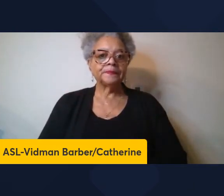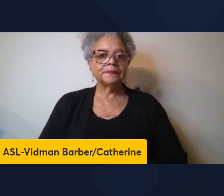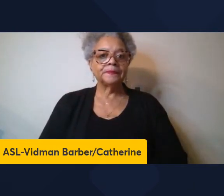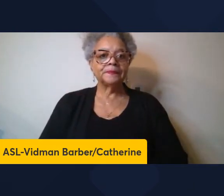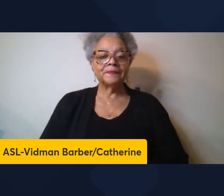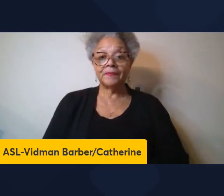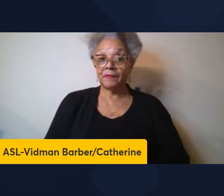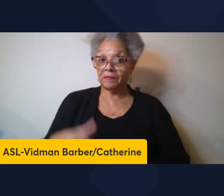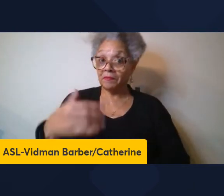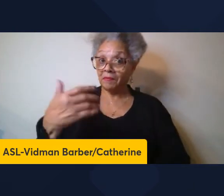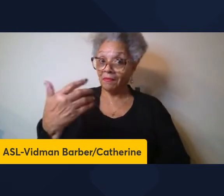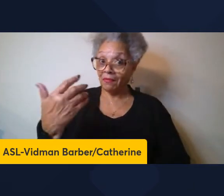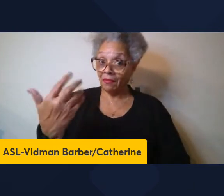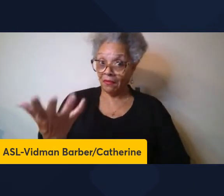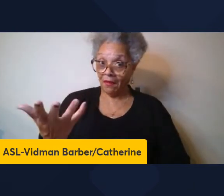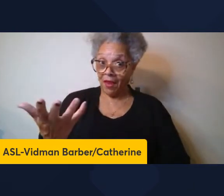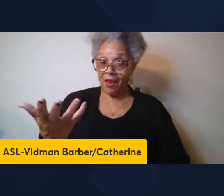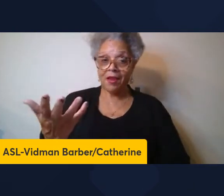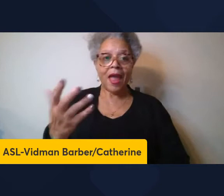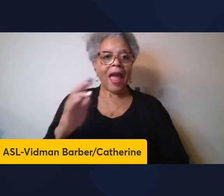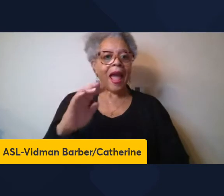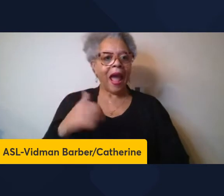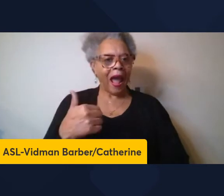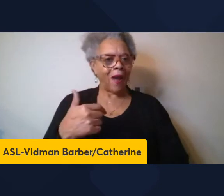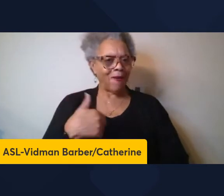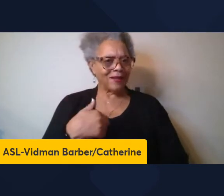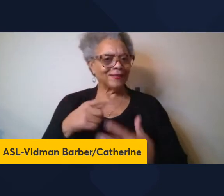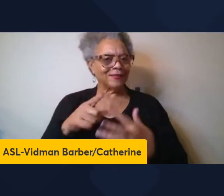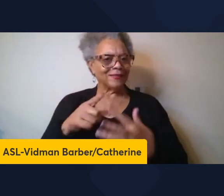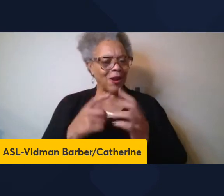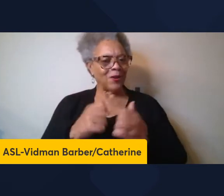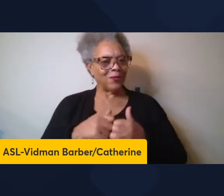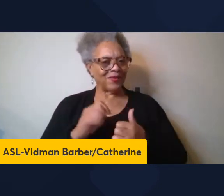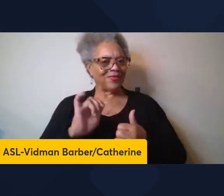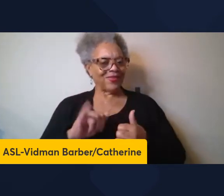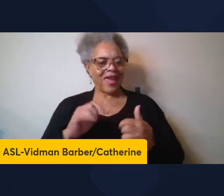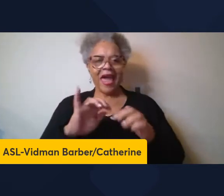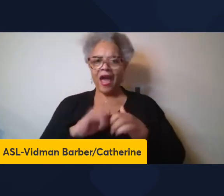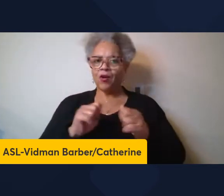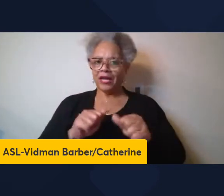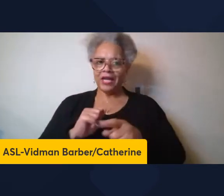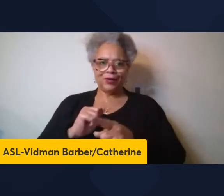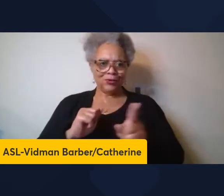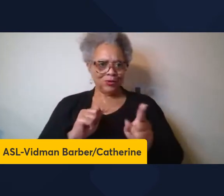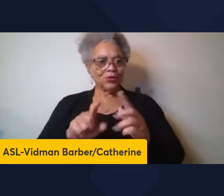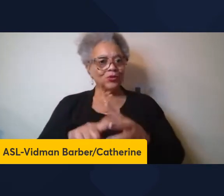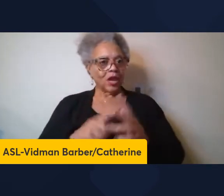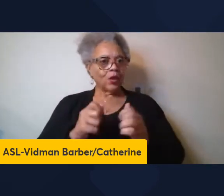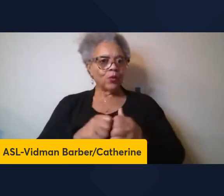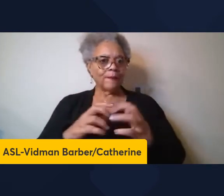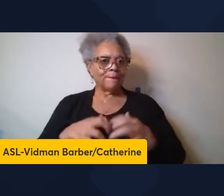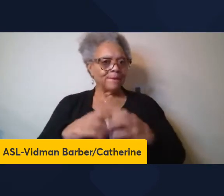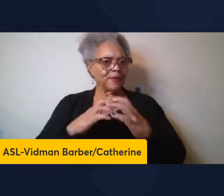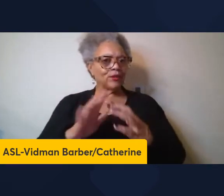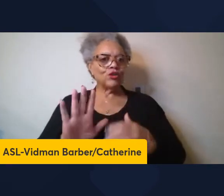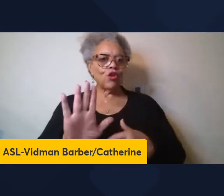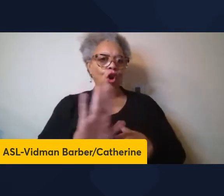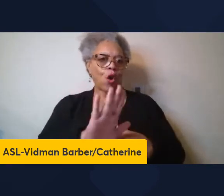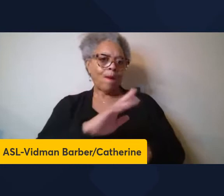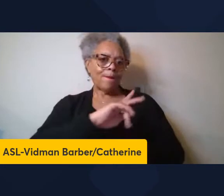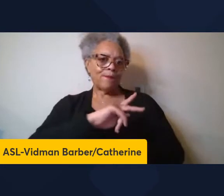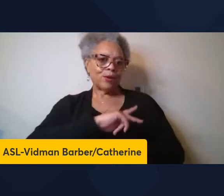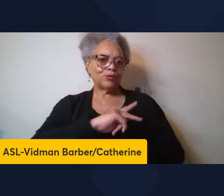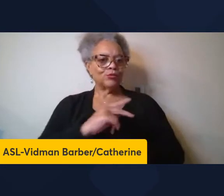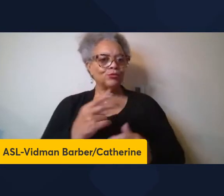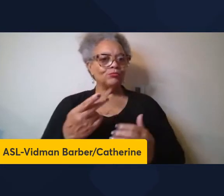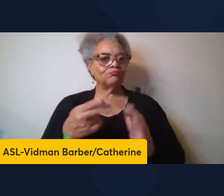And so, how did I get started with this? And how can you also get started with building your own personal brand?